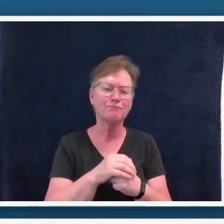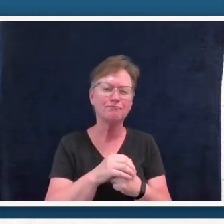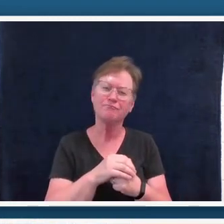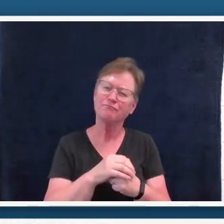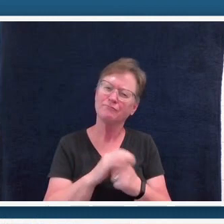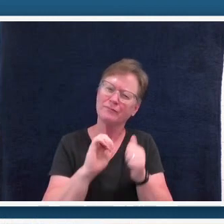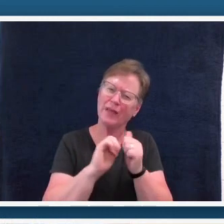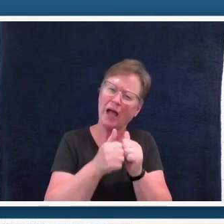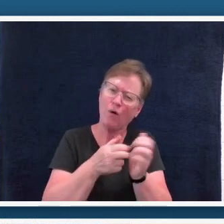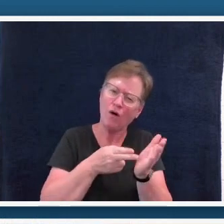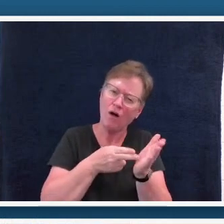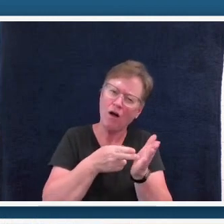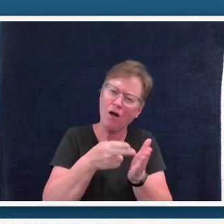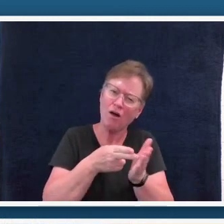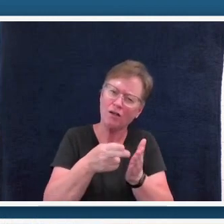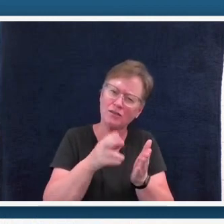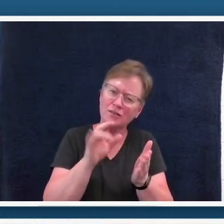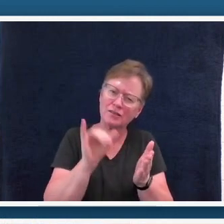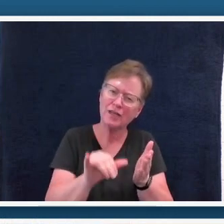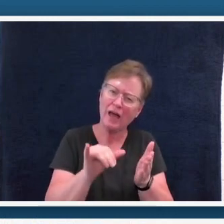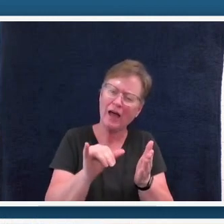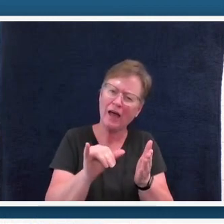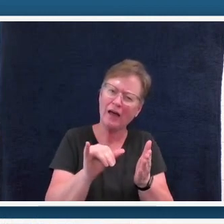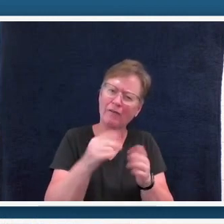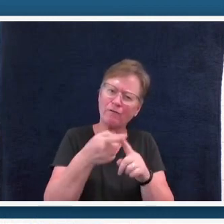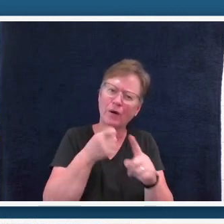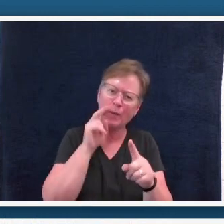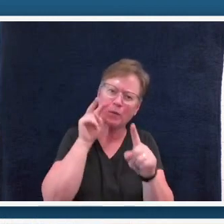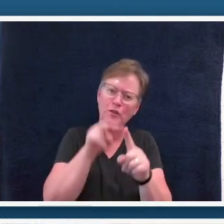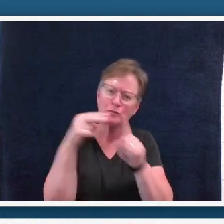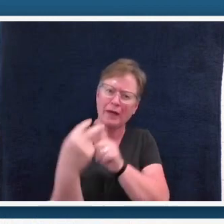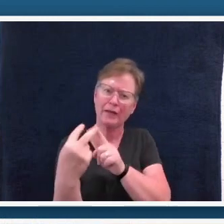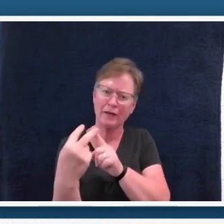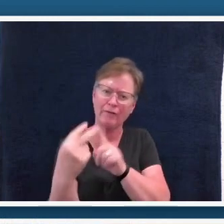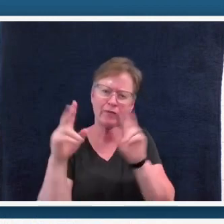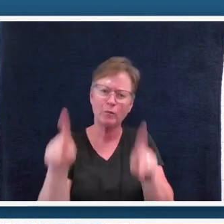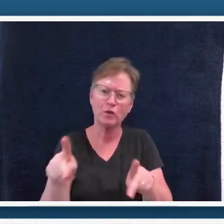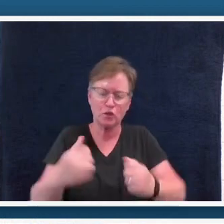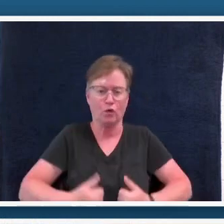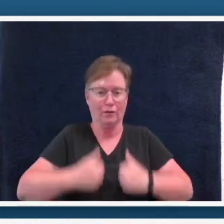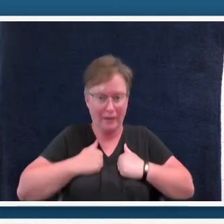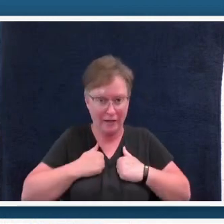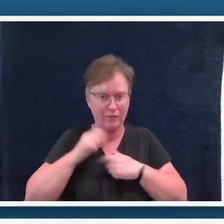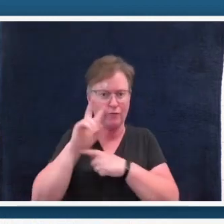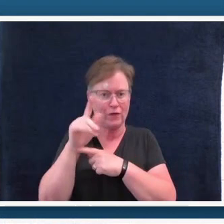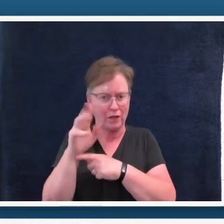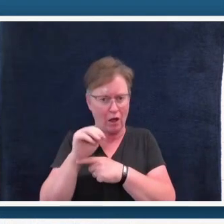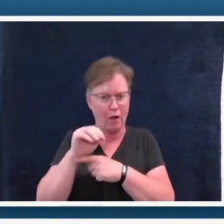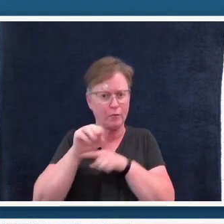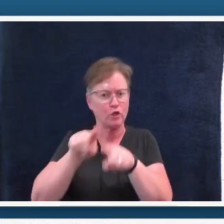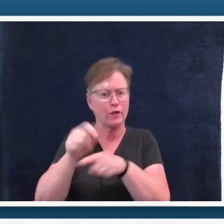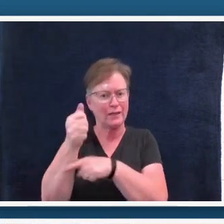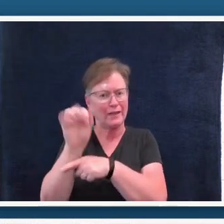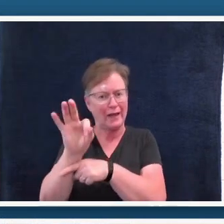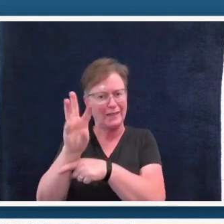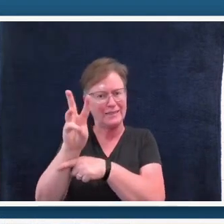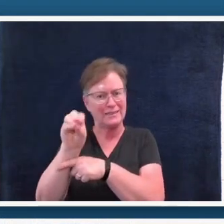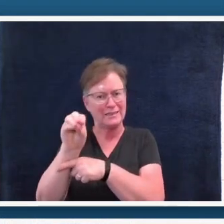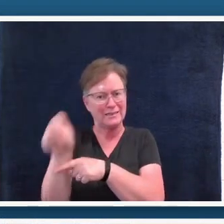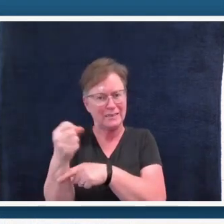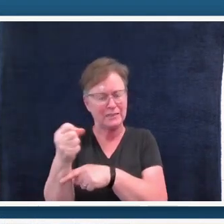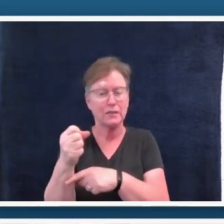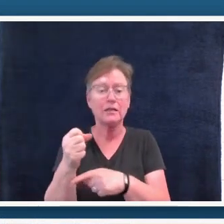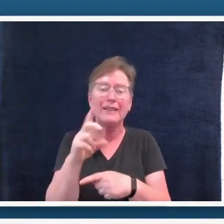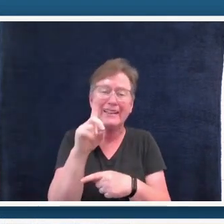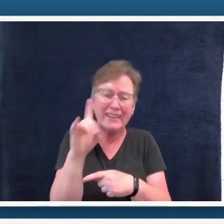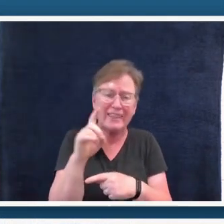from the perspective of those living in Vietnam in the 1960s? Did they need us to be there to come